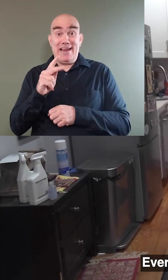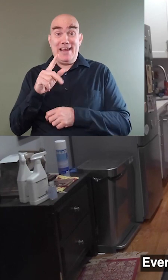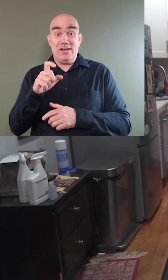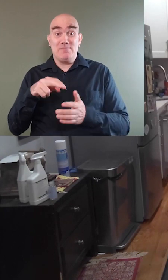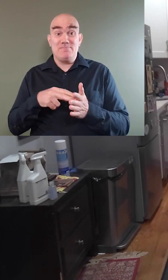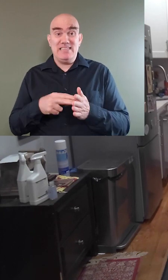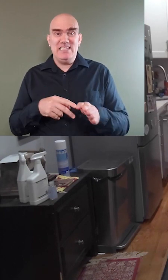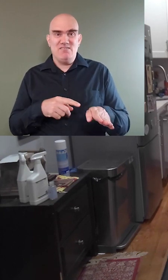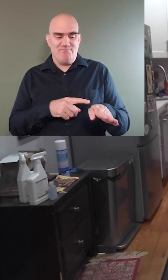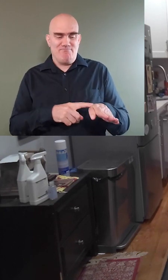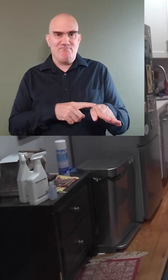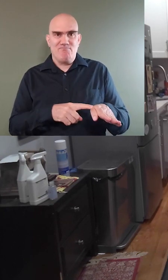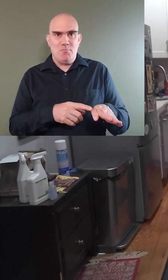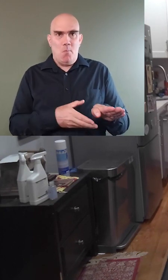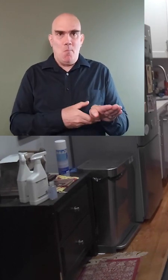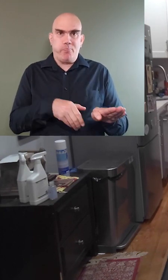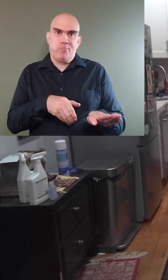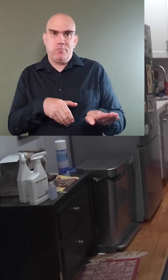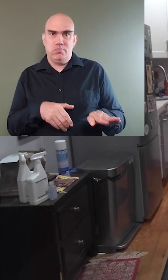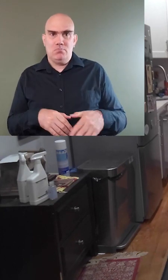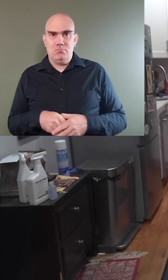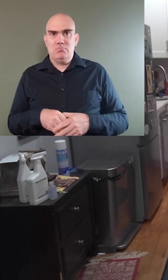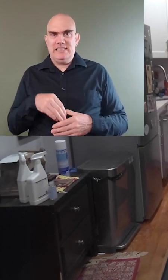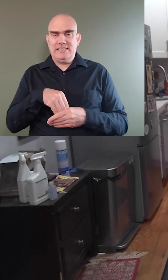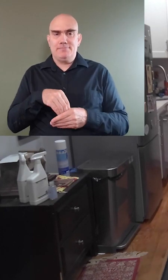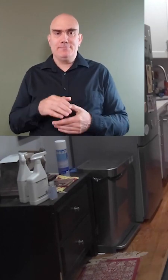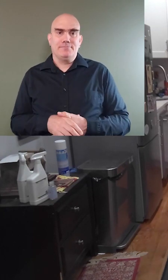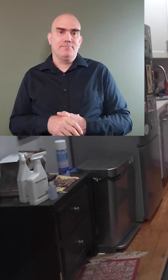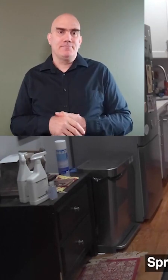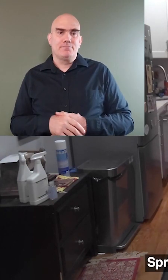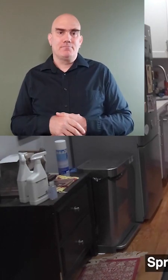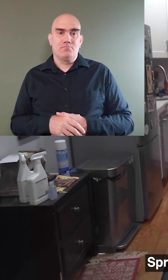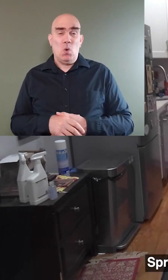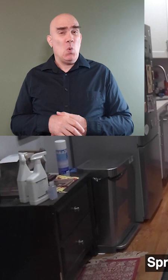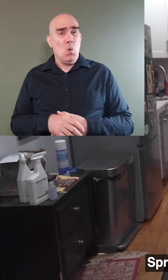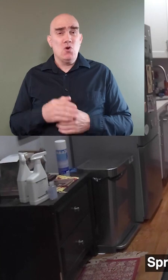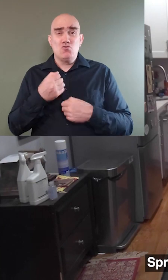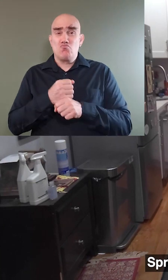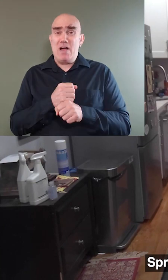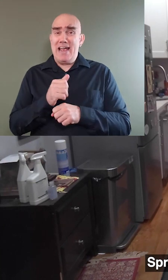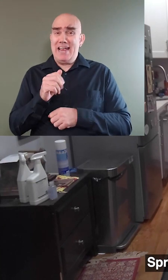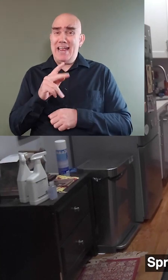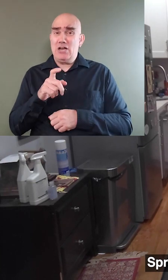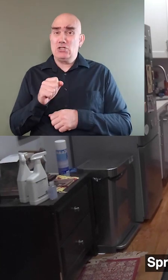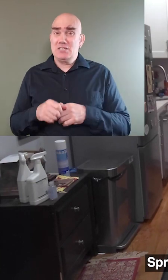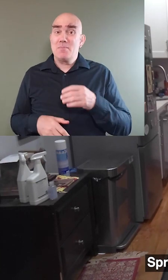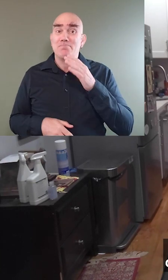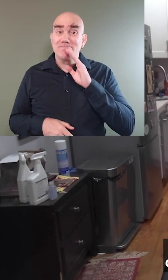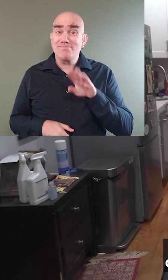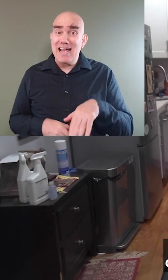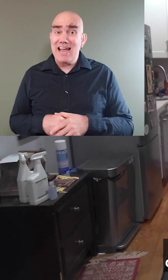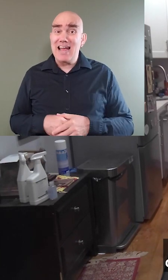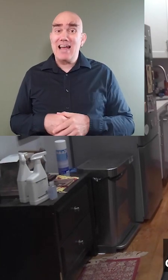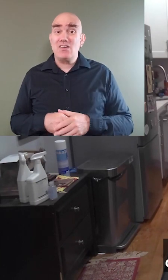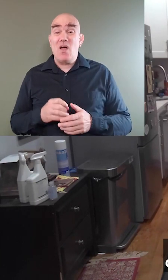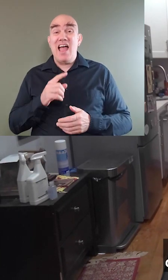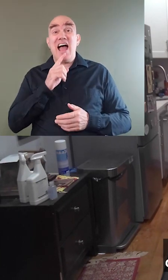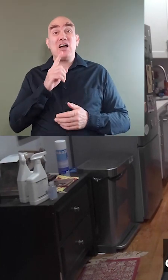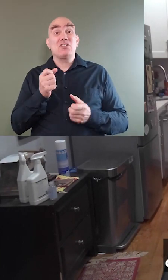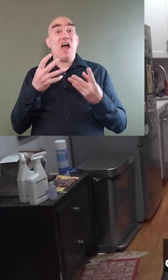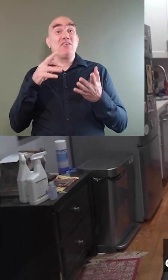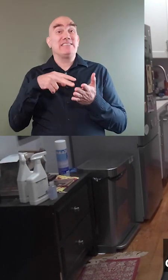ankles means sole of the foot pops up on the inside. Sprained ankles are real bad. So actually a lot